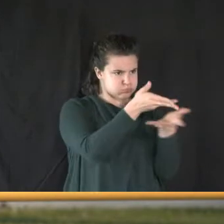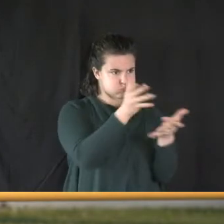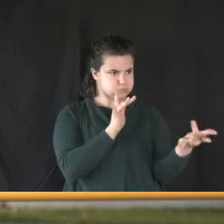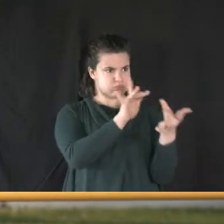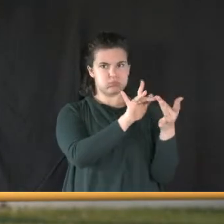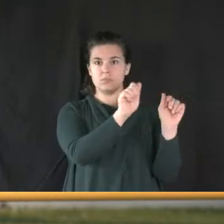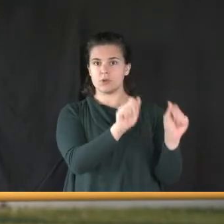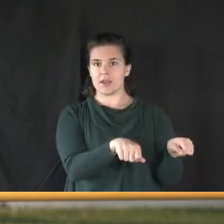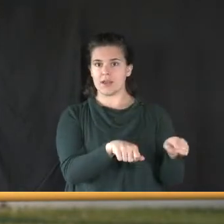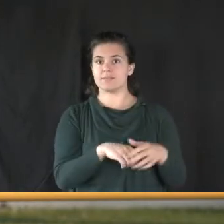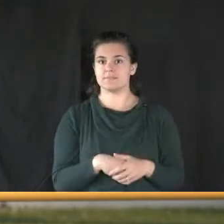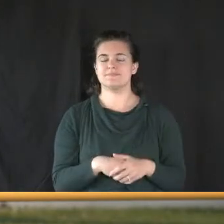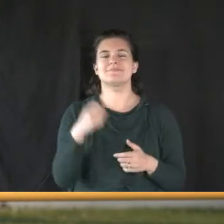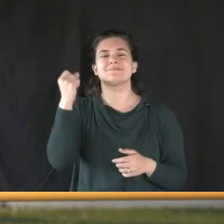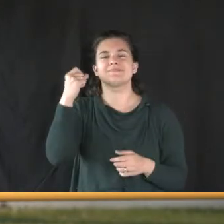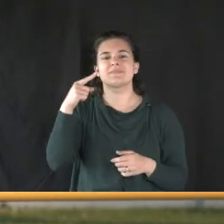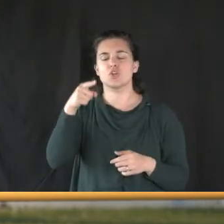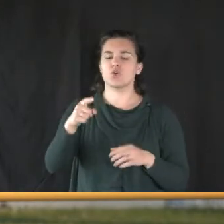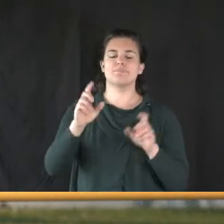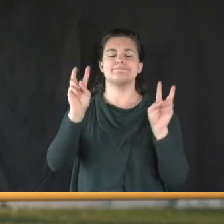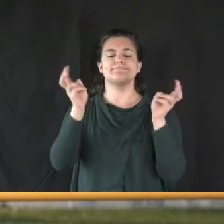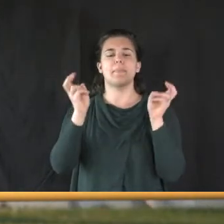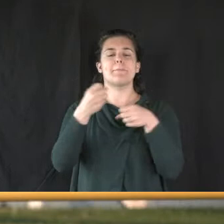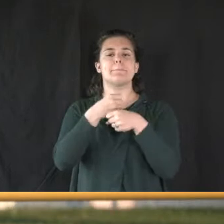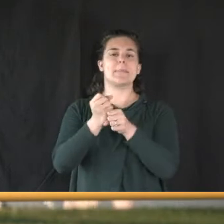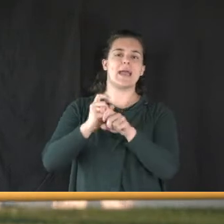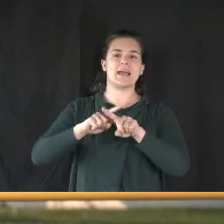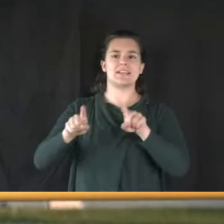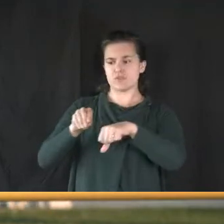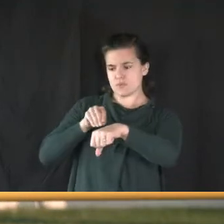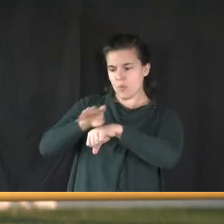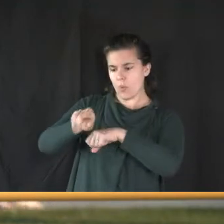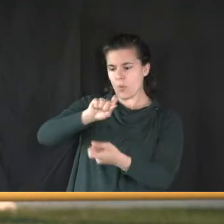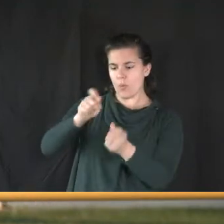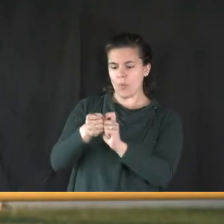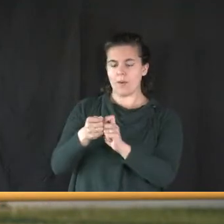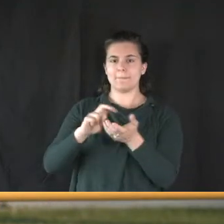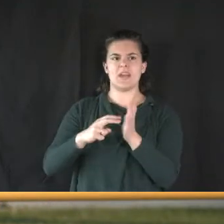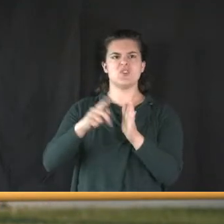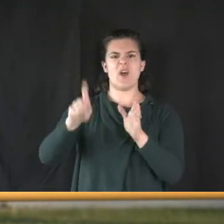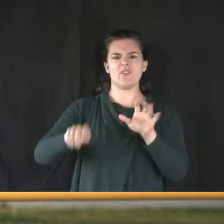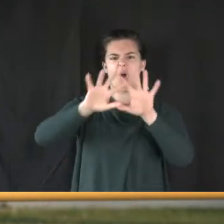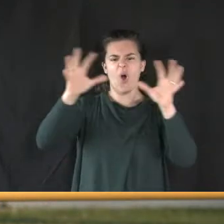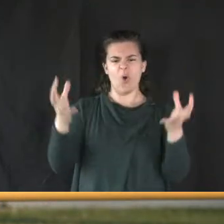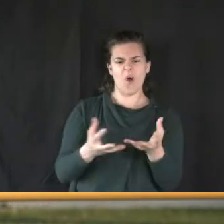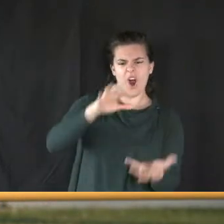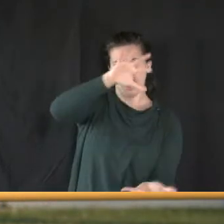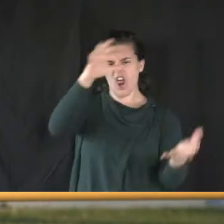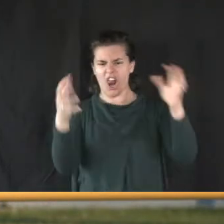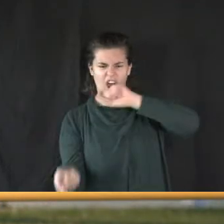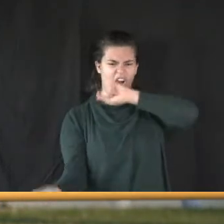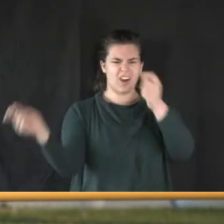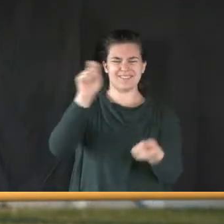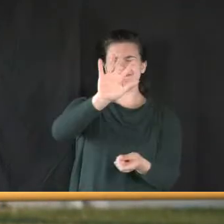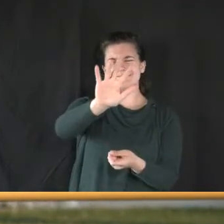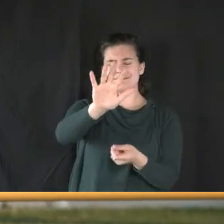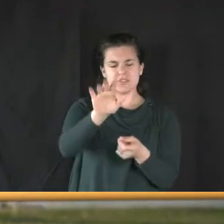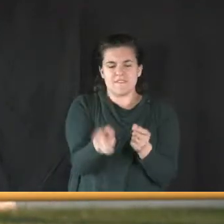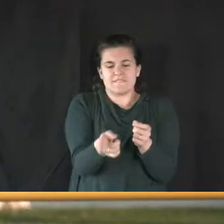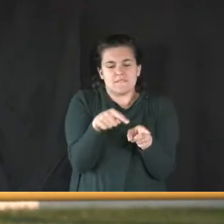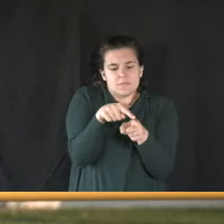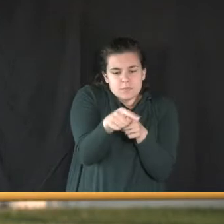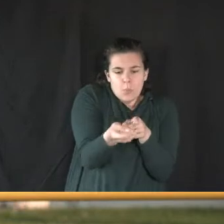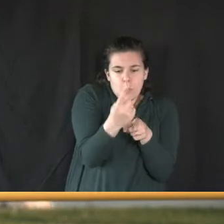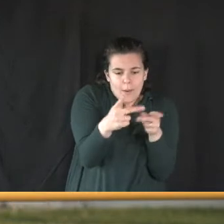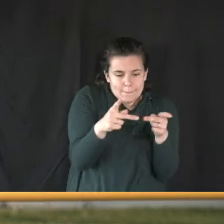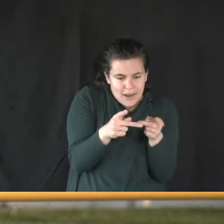have to transform the world, but it does mean find a place to make a difference. I would argue that you can make a